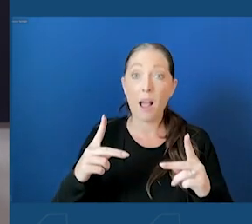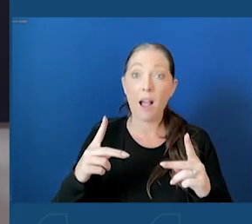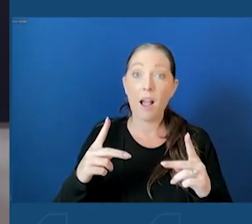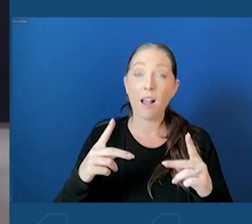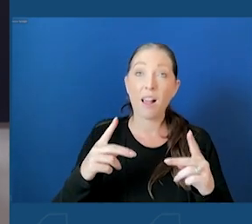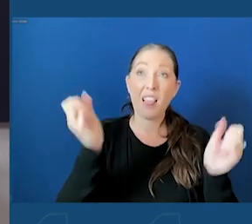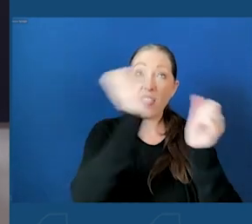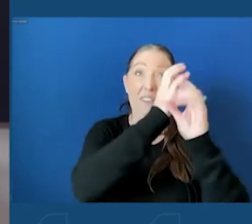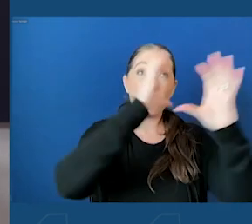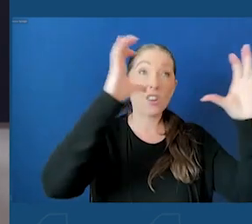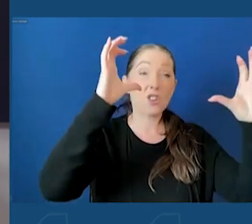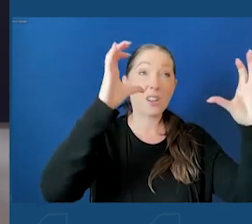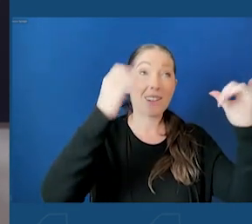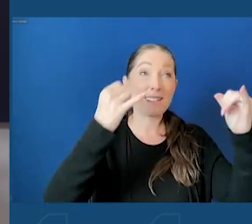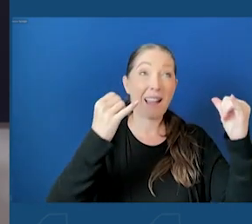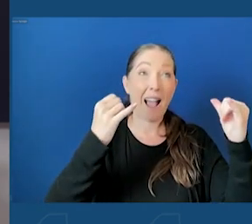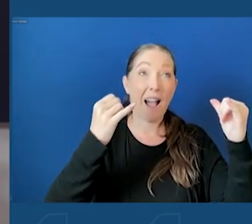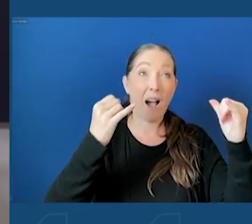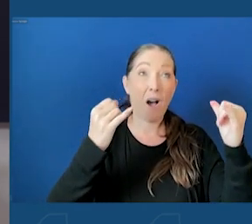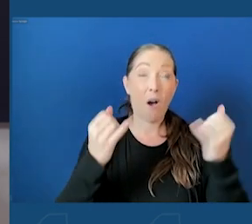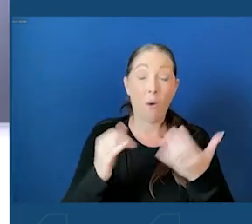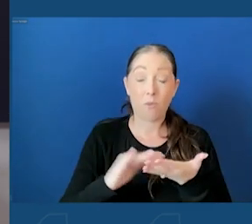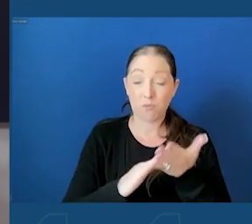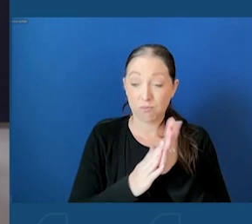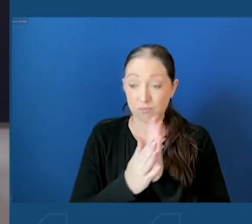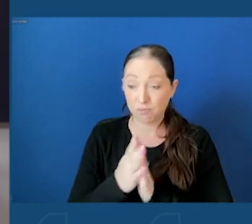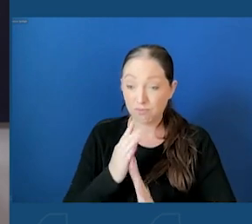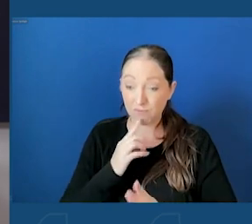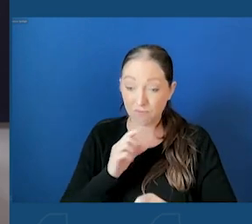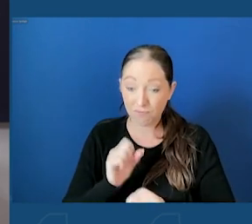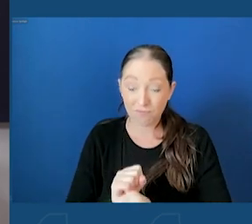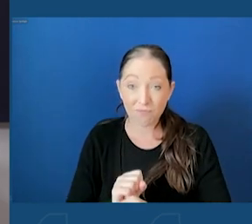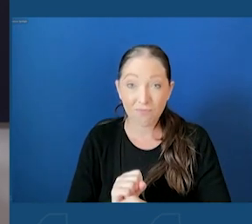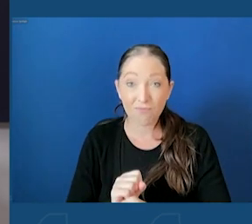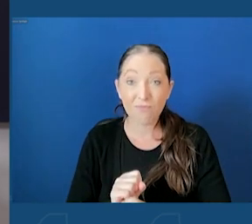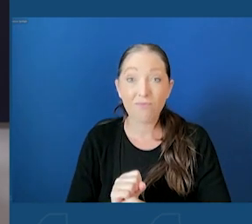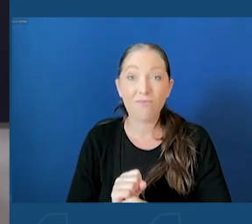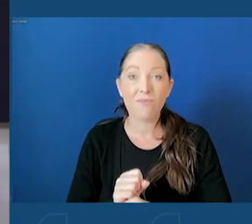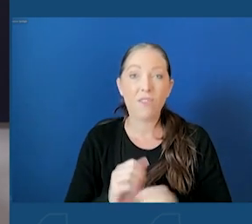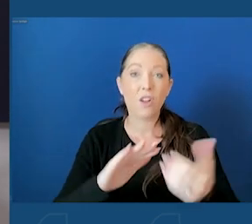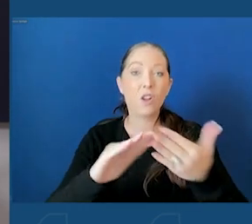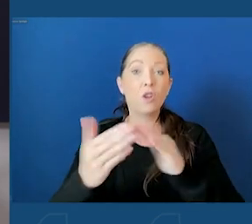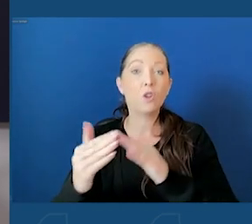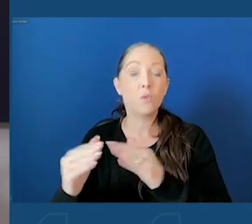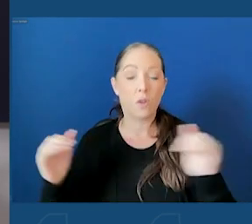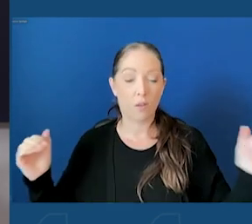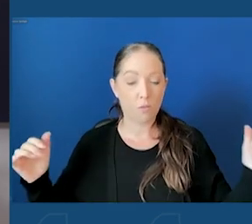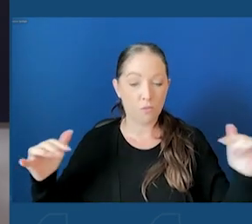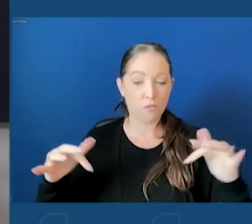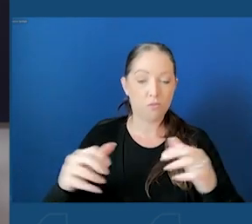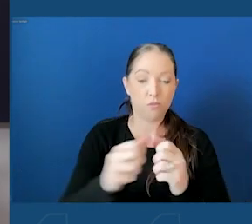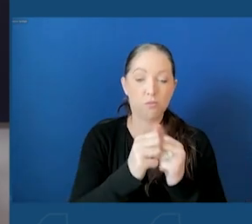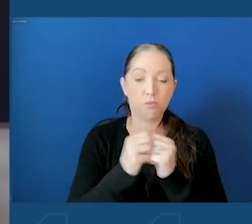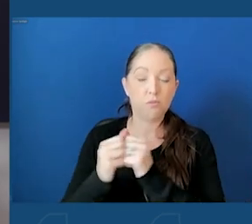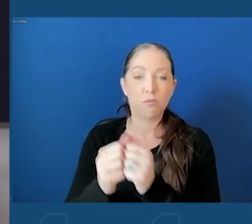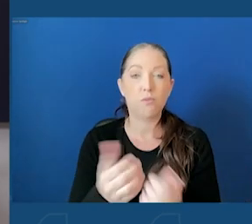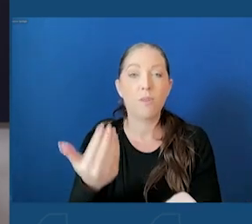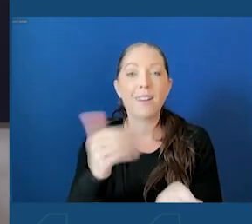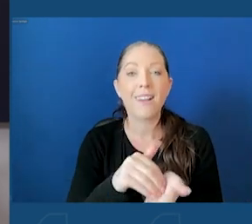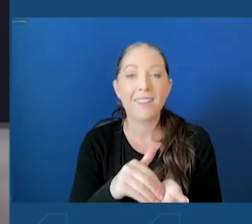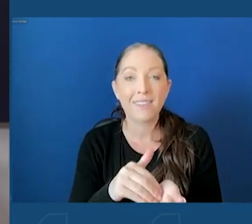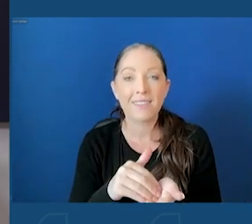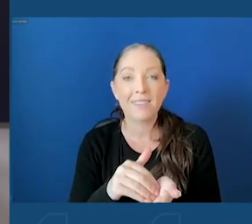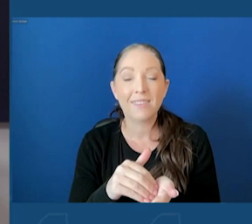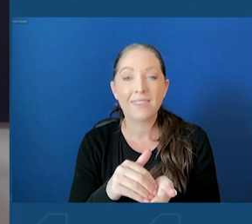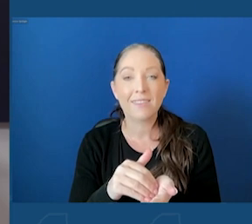in reality, the community has come together again. And this is the only way that this has